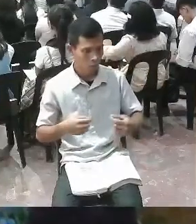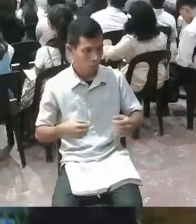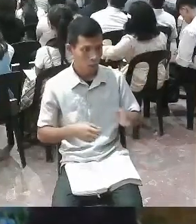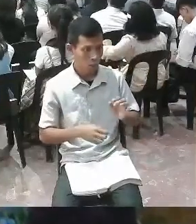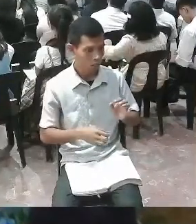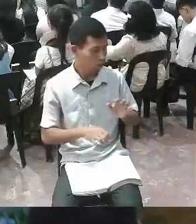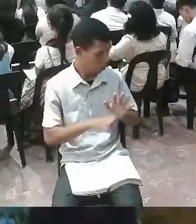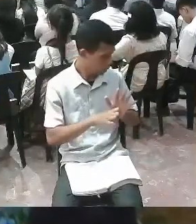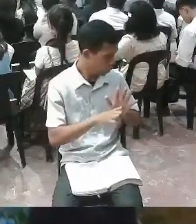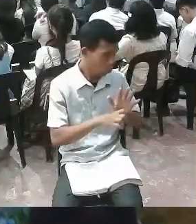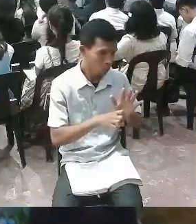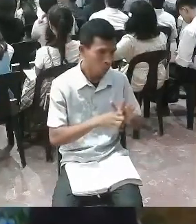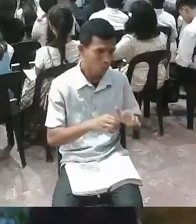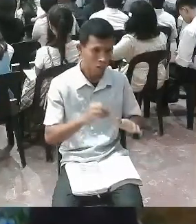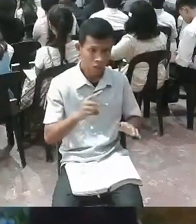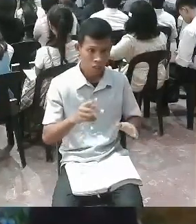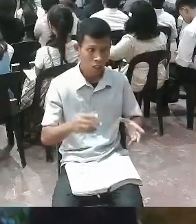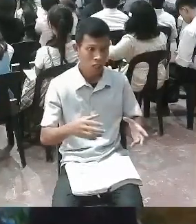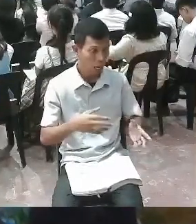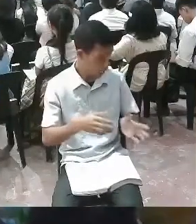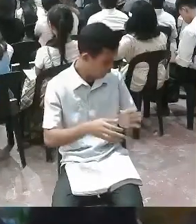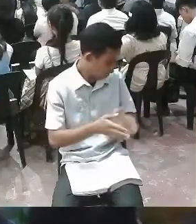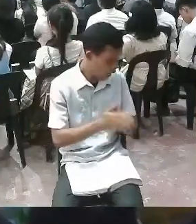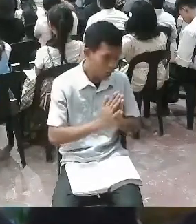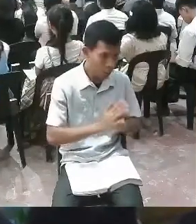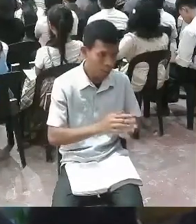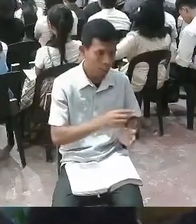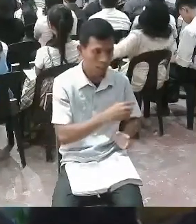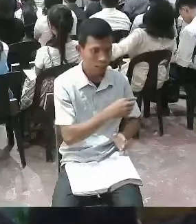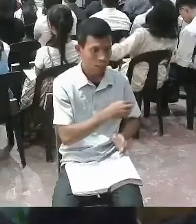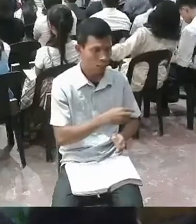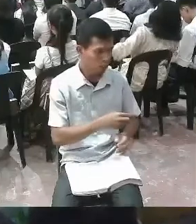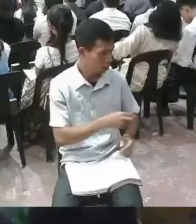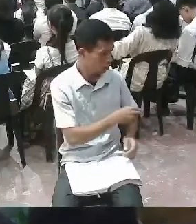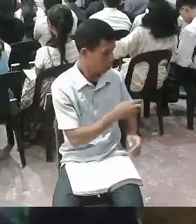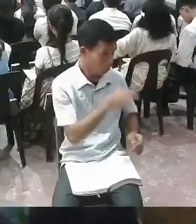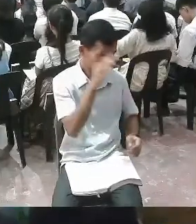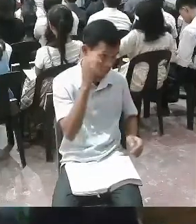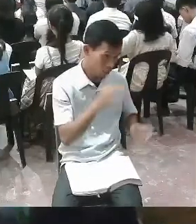illustration. And I asked him to play the part of Jesus.